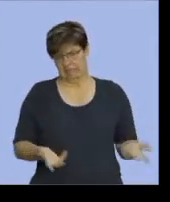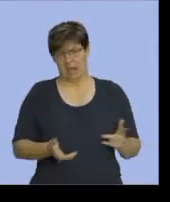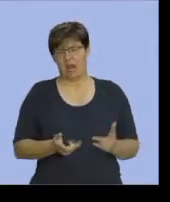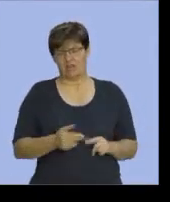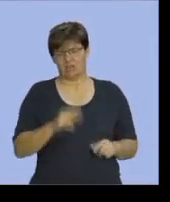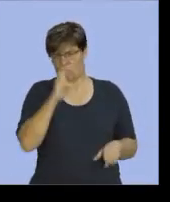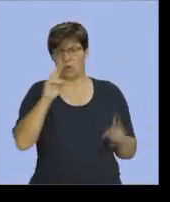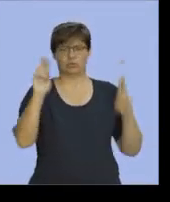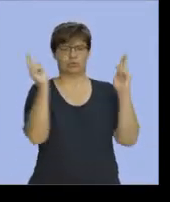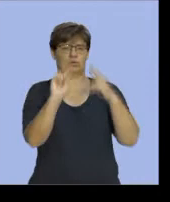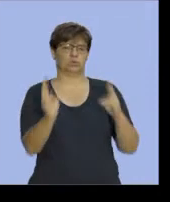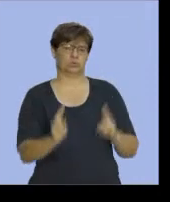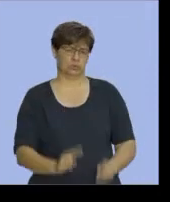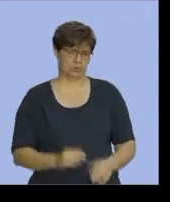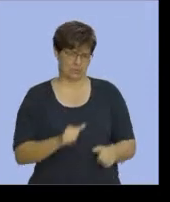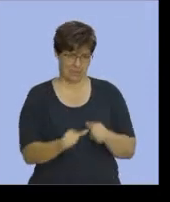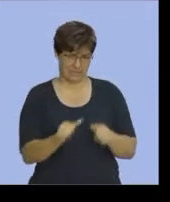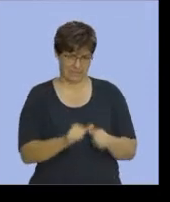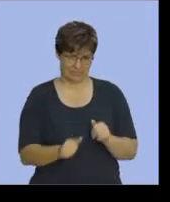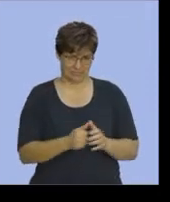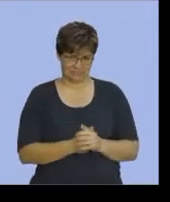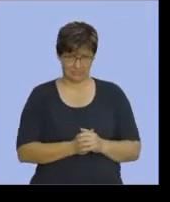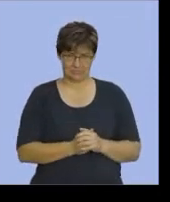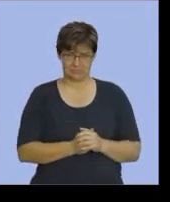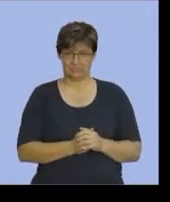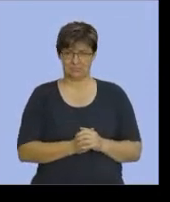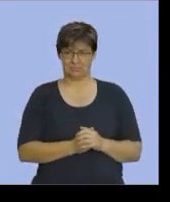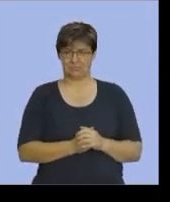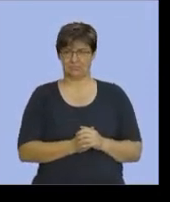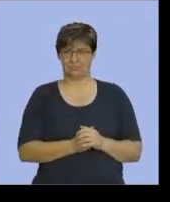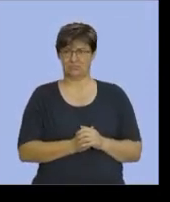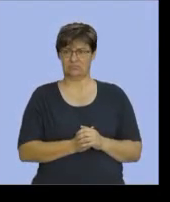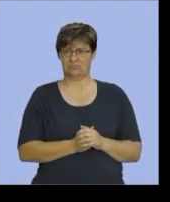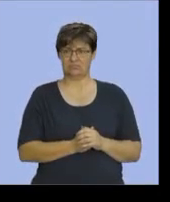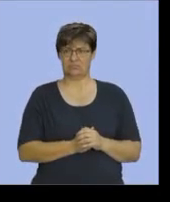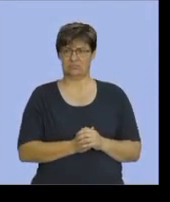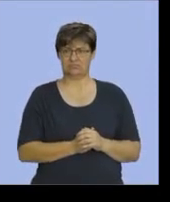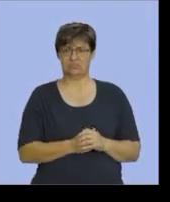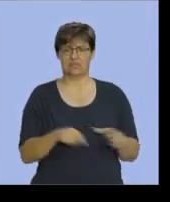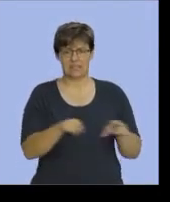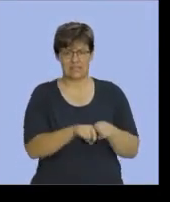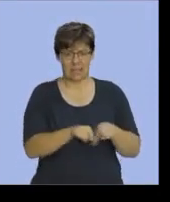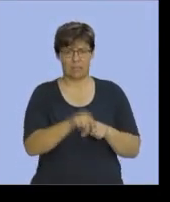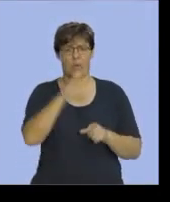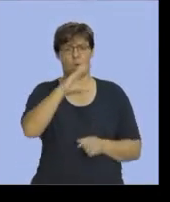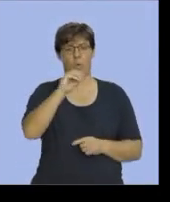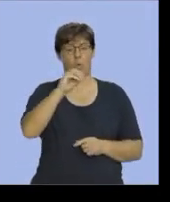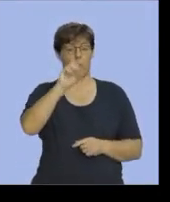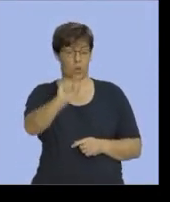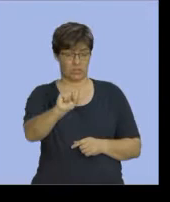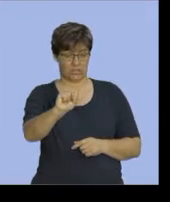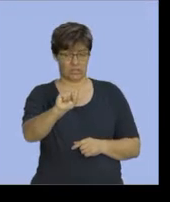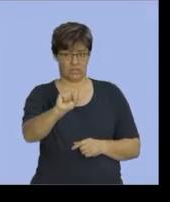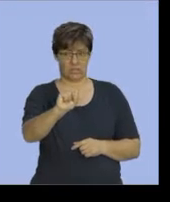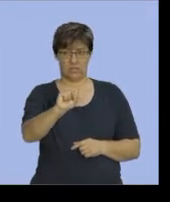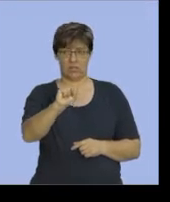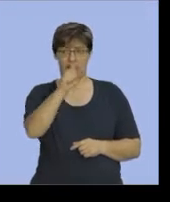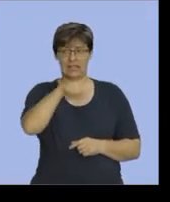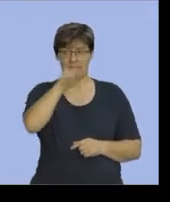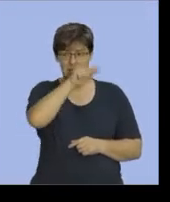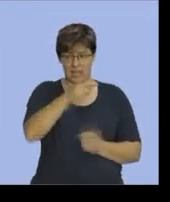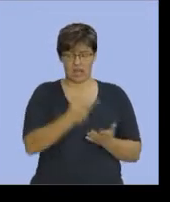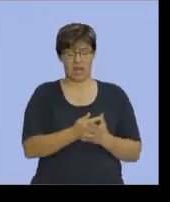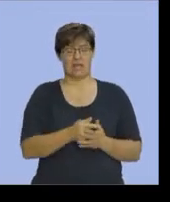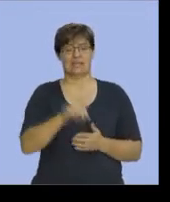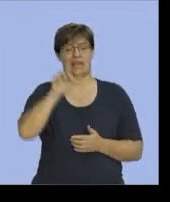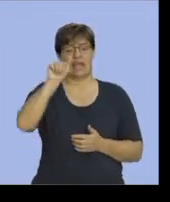mathematicians. So we normally shorten these things for our advantage. Also, the cos ratio, we can always